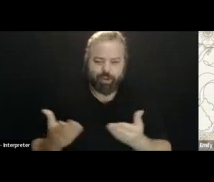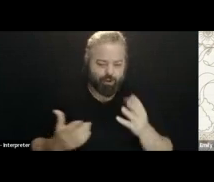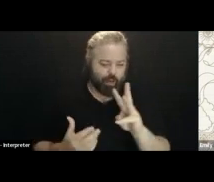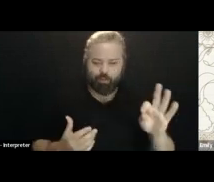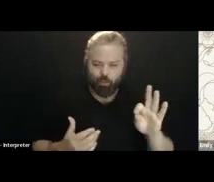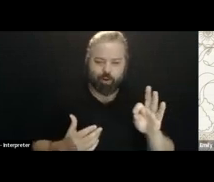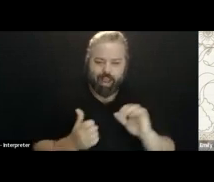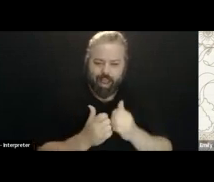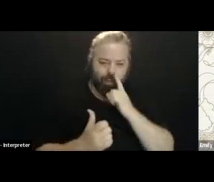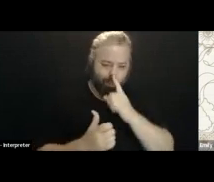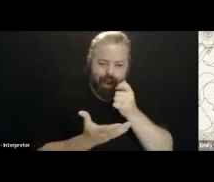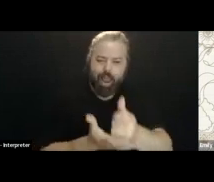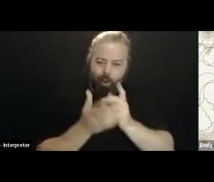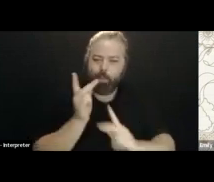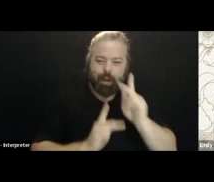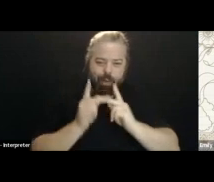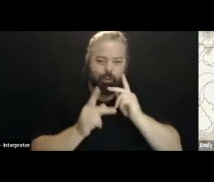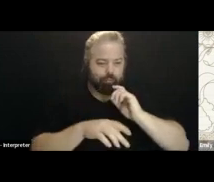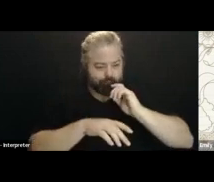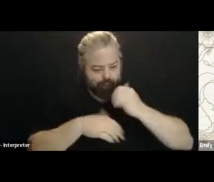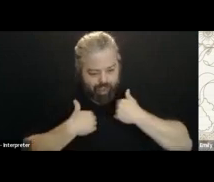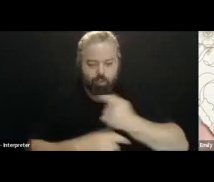correct color contrast.